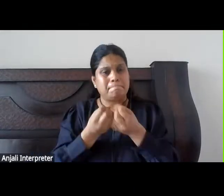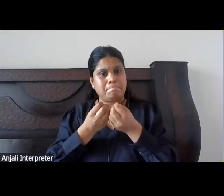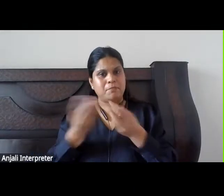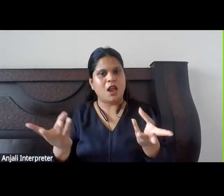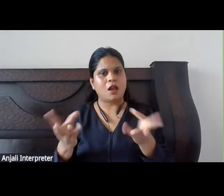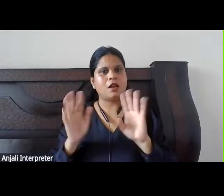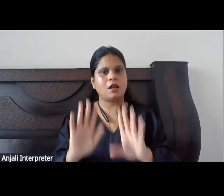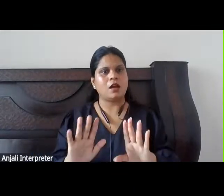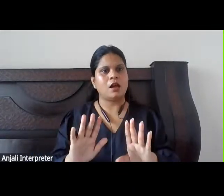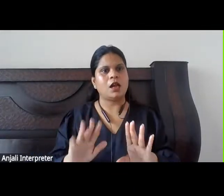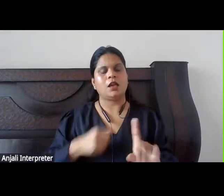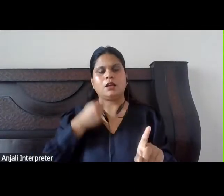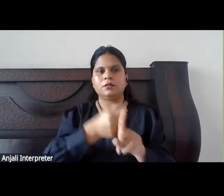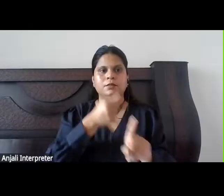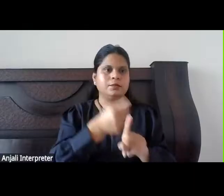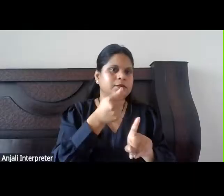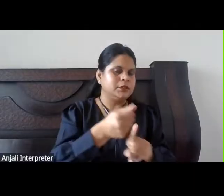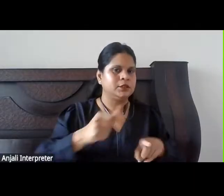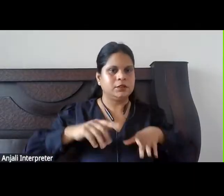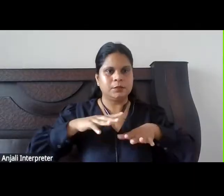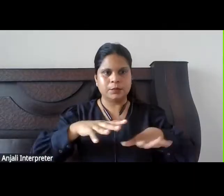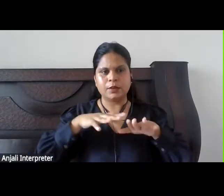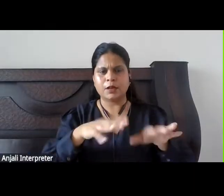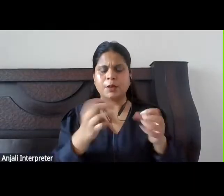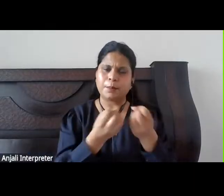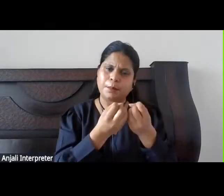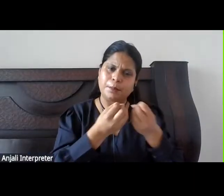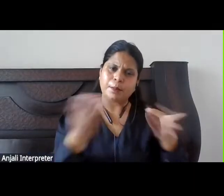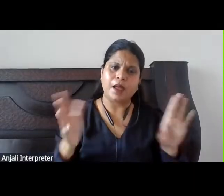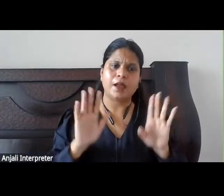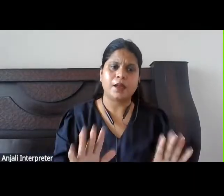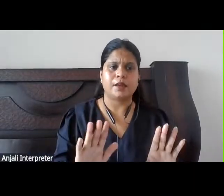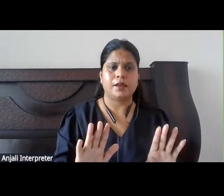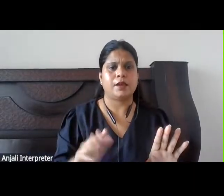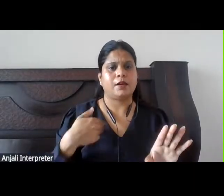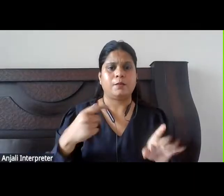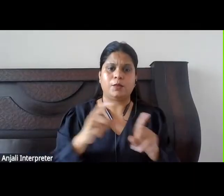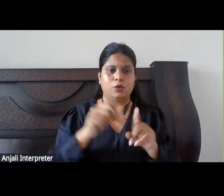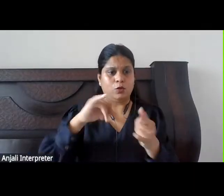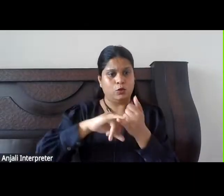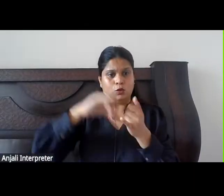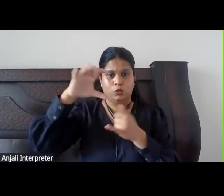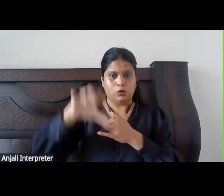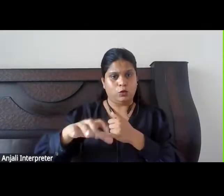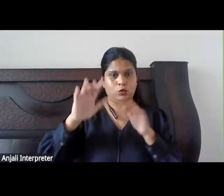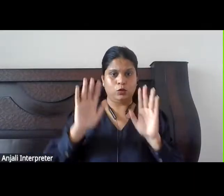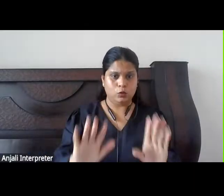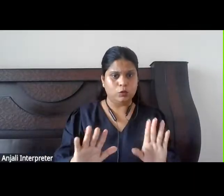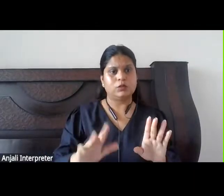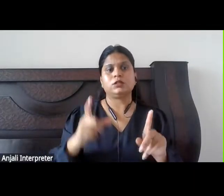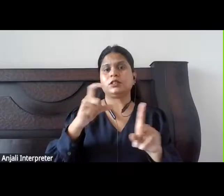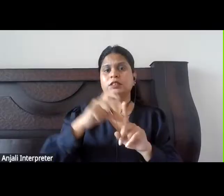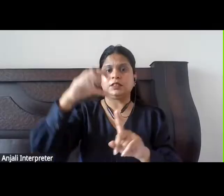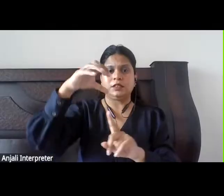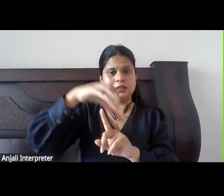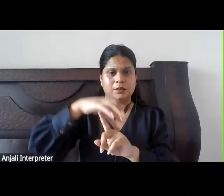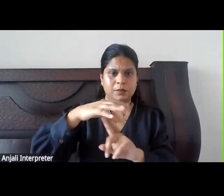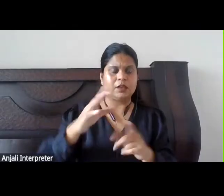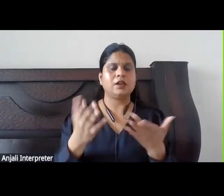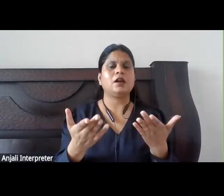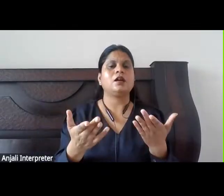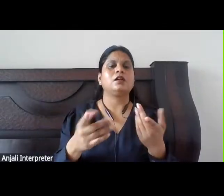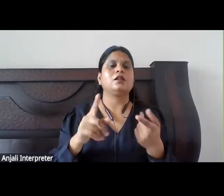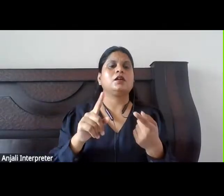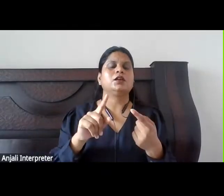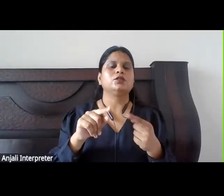rallies we had to do, and with our state census department, the state census commissioners, we